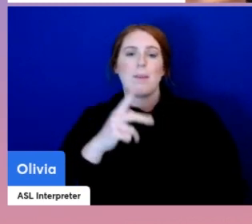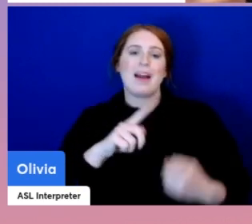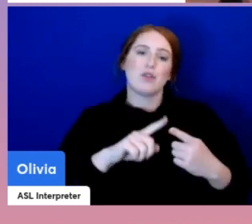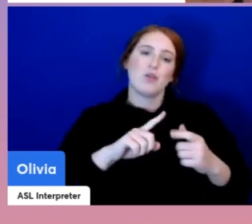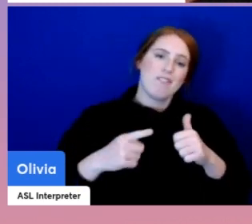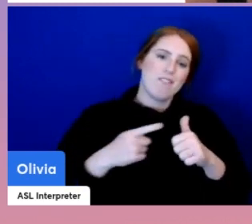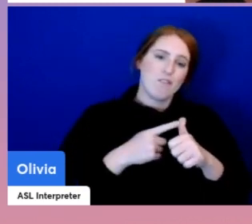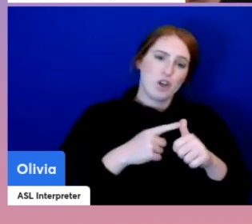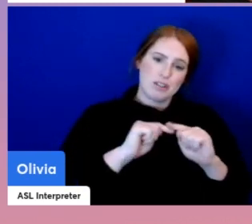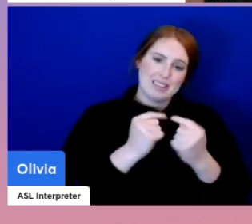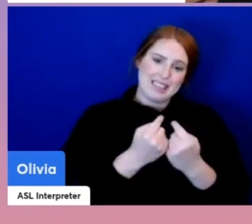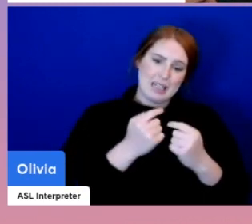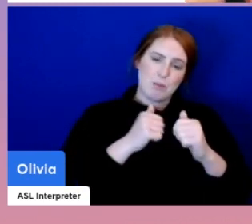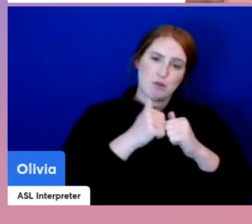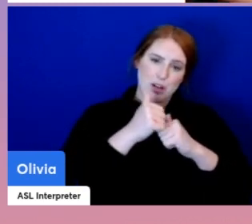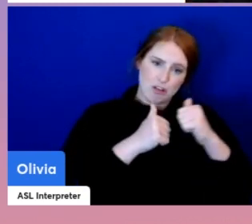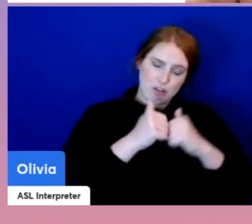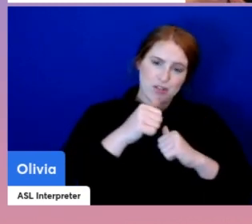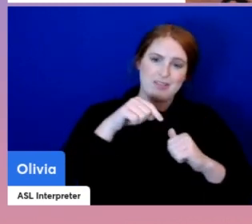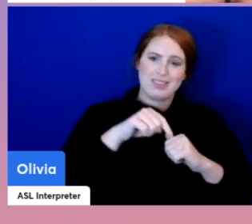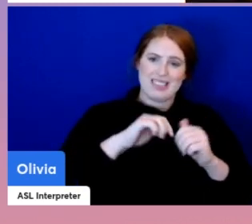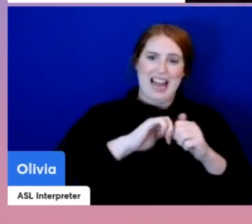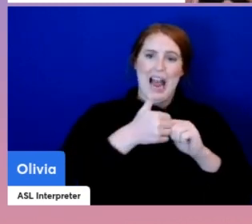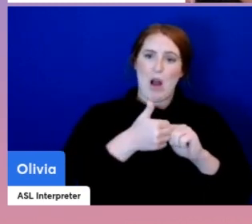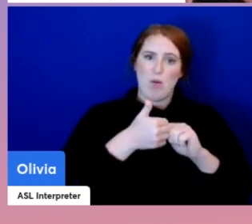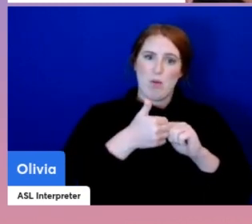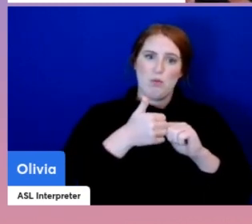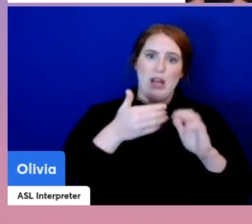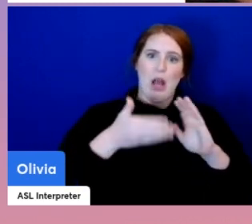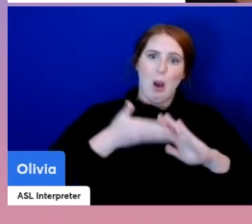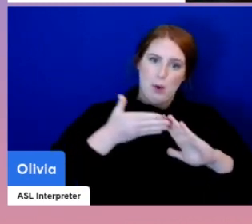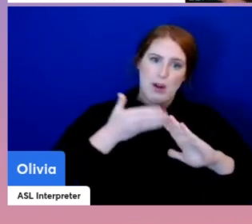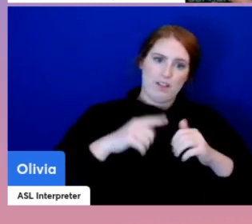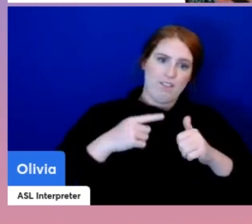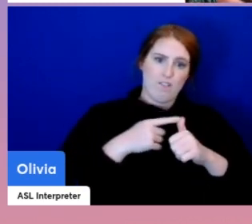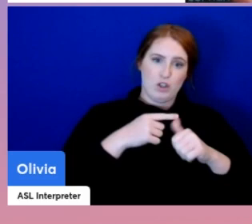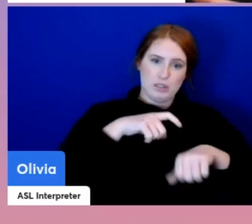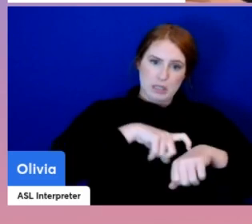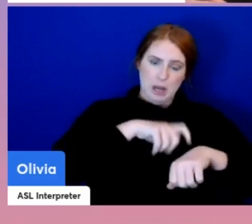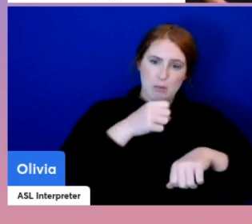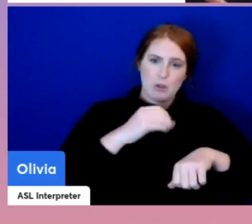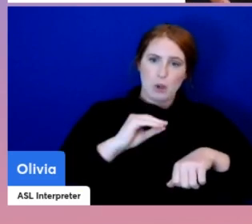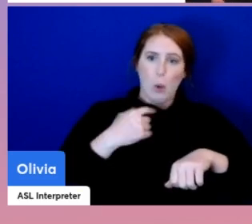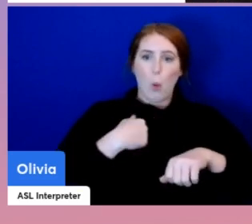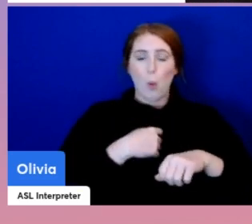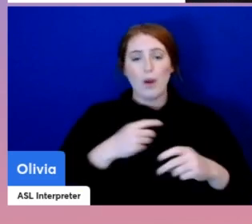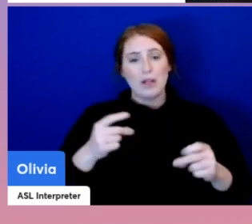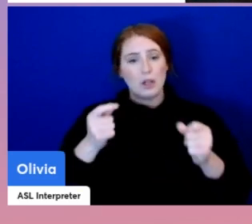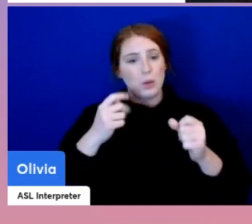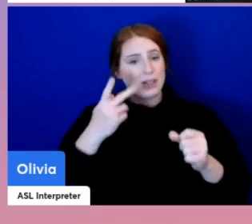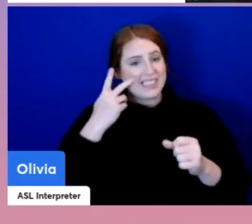principle that the security team operated in the first place: all enforcement, no enablement. And we quickly saw how our security team became